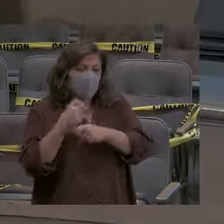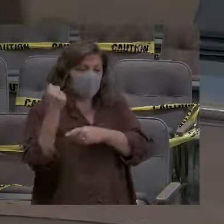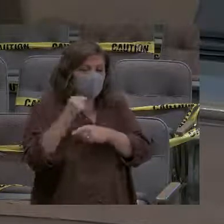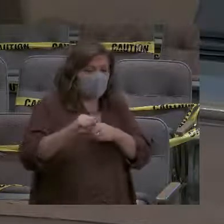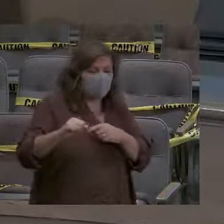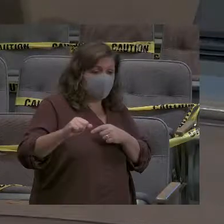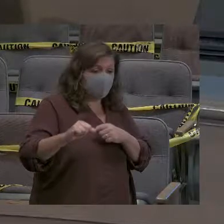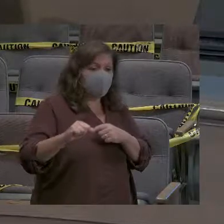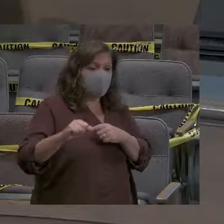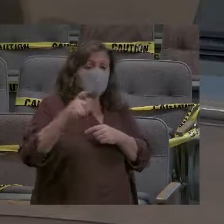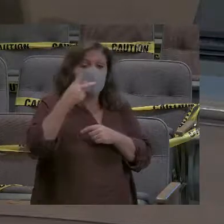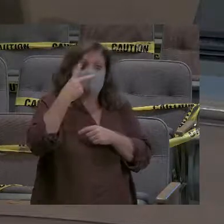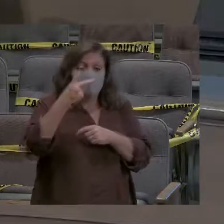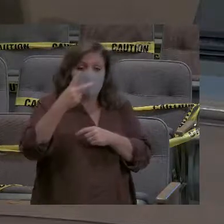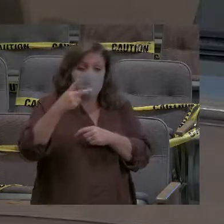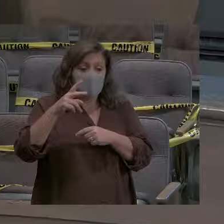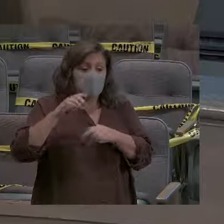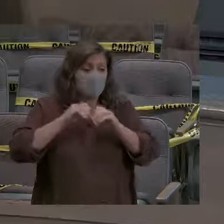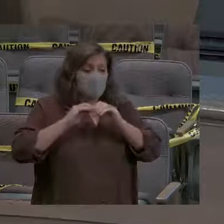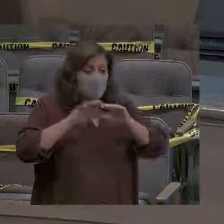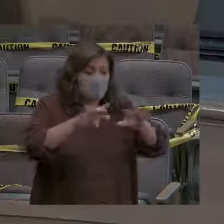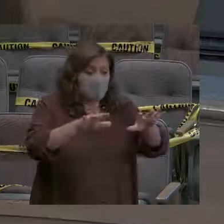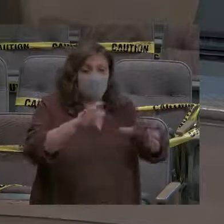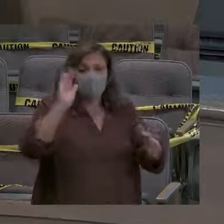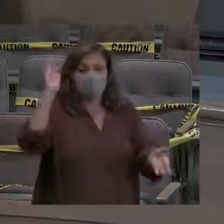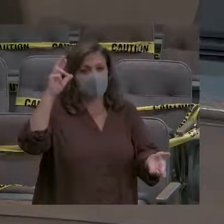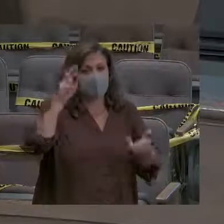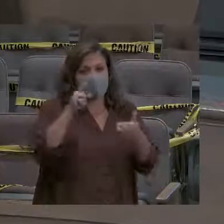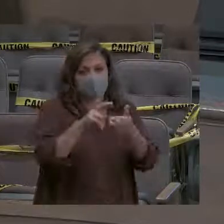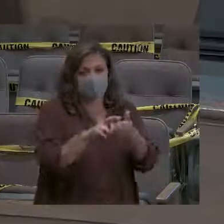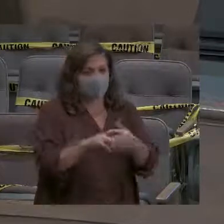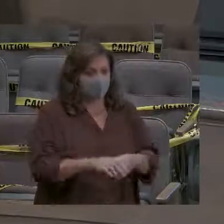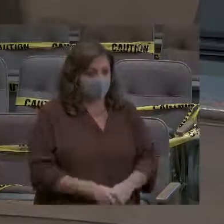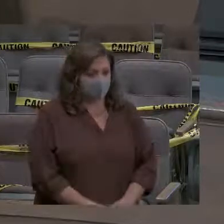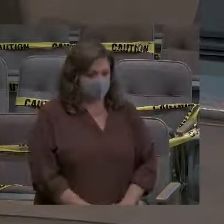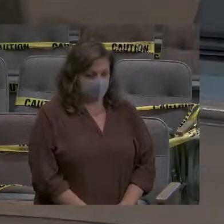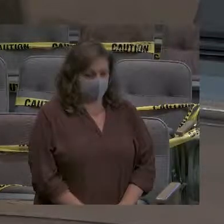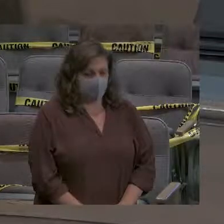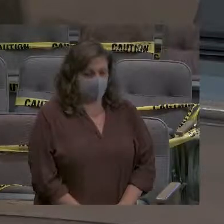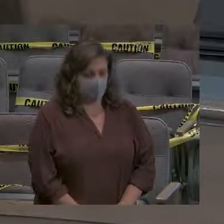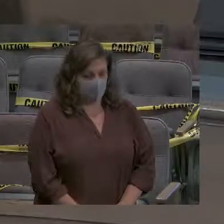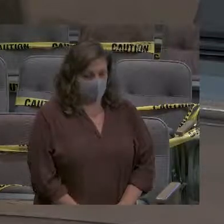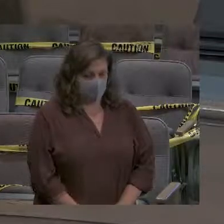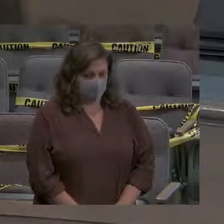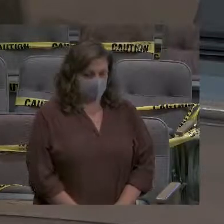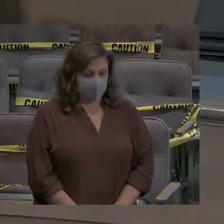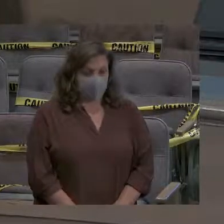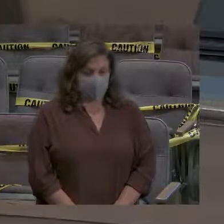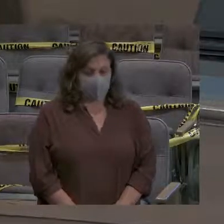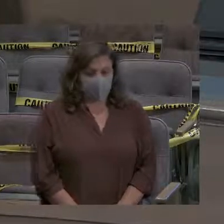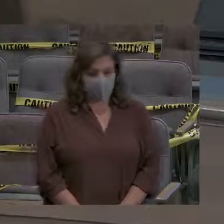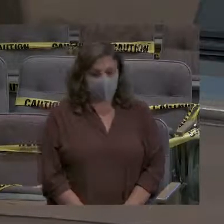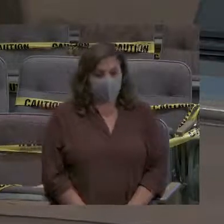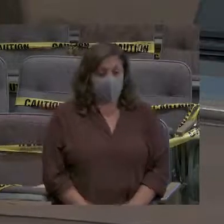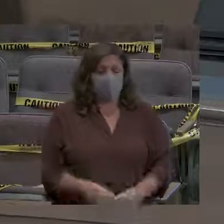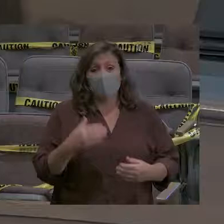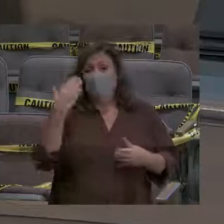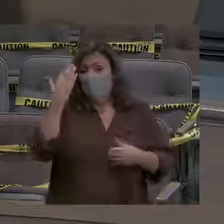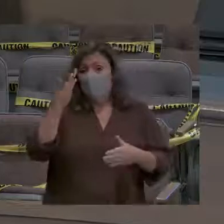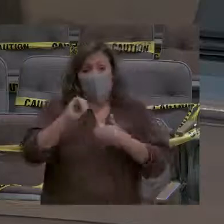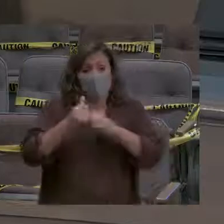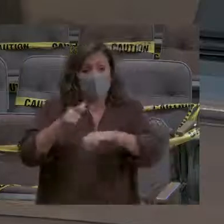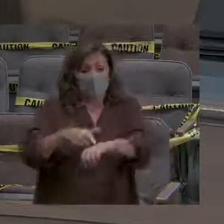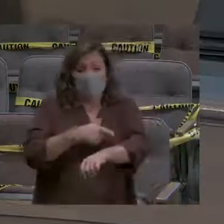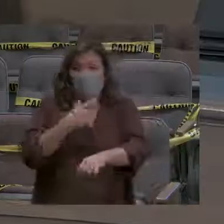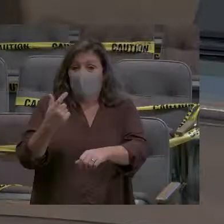you see the transmission rates absolutely just plummet at that point. How long that will take, I don't